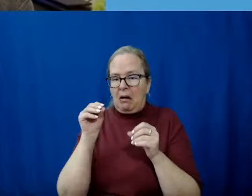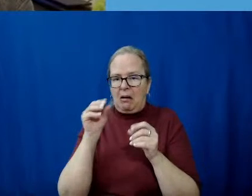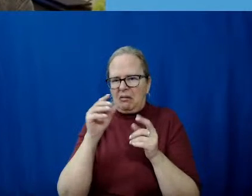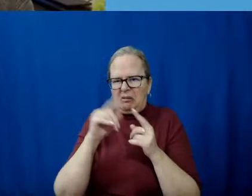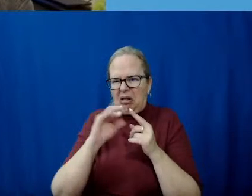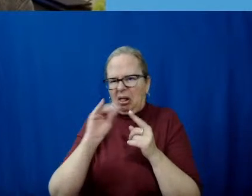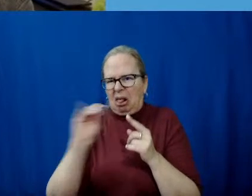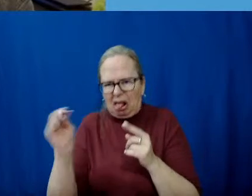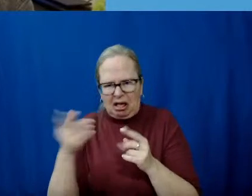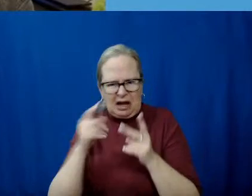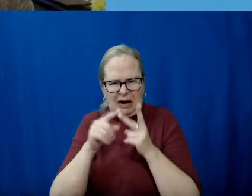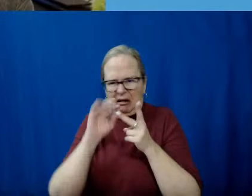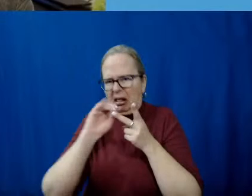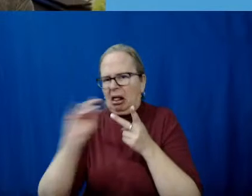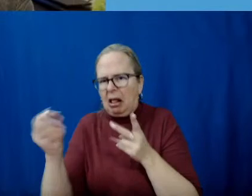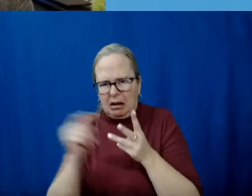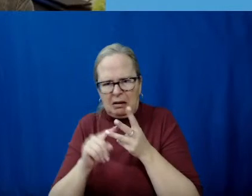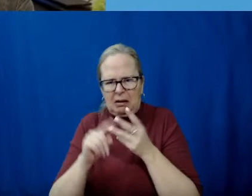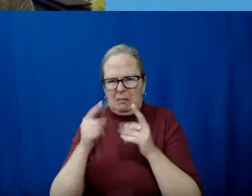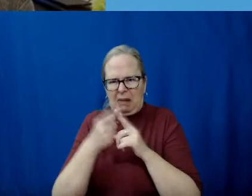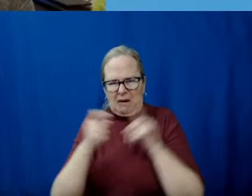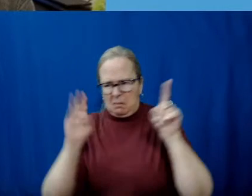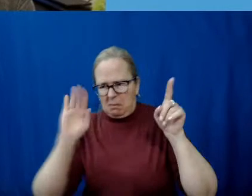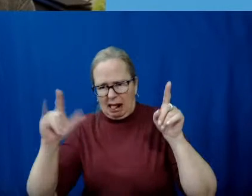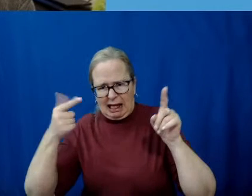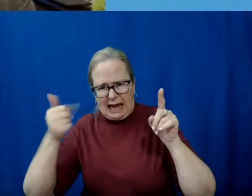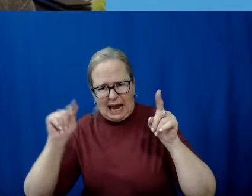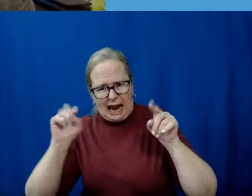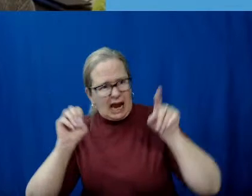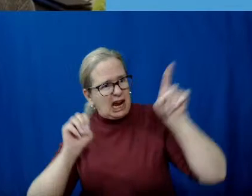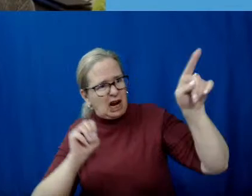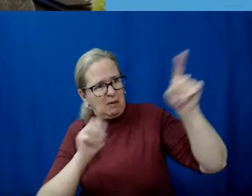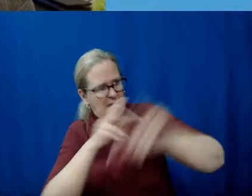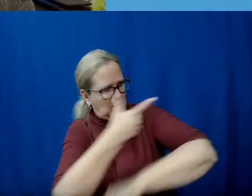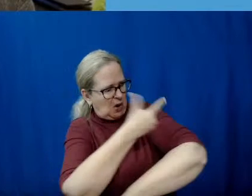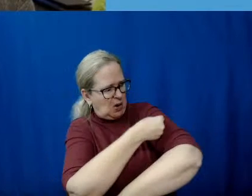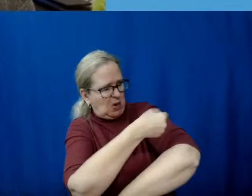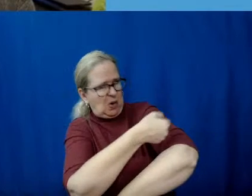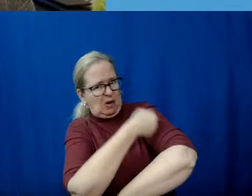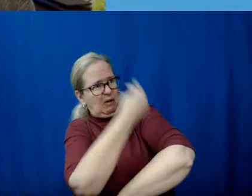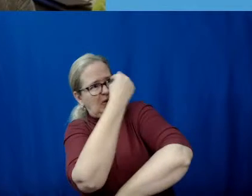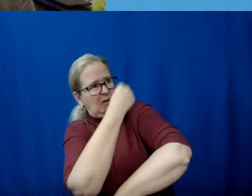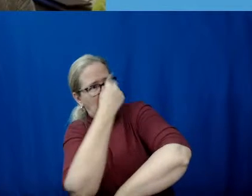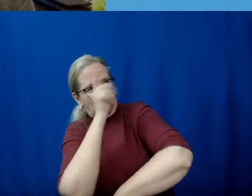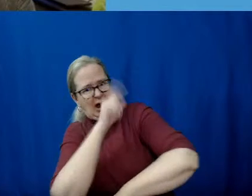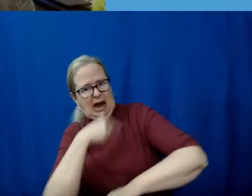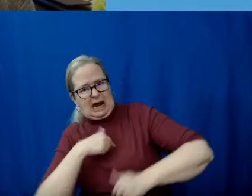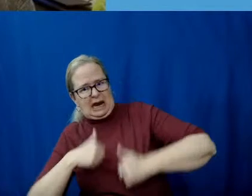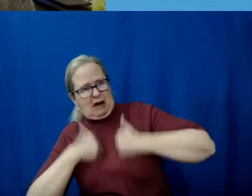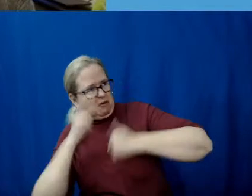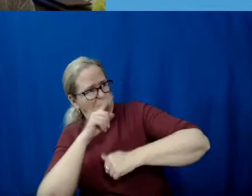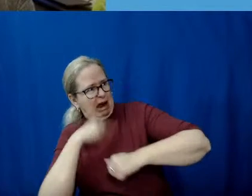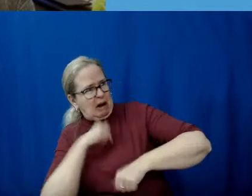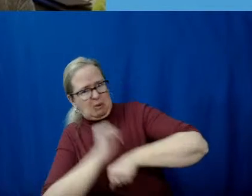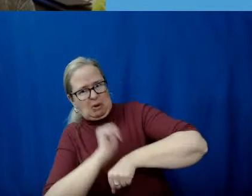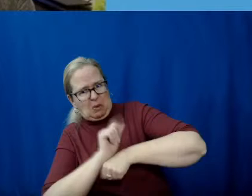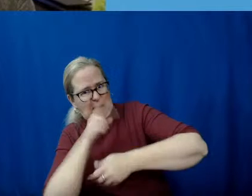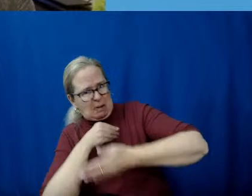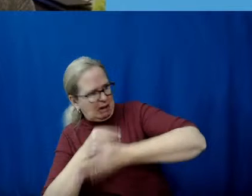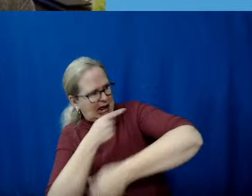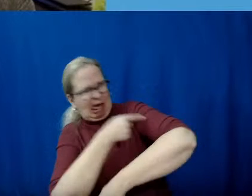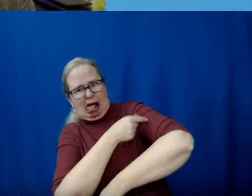disagree on how to go about doing that. And that's where it comes to, what is your motivation? What is actually driving your decision